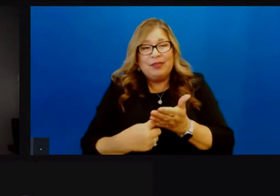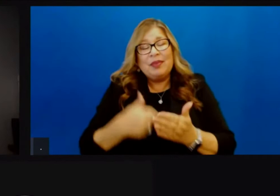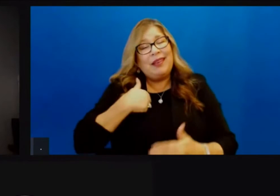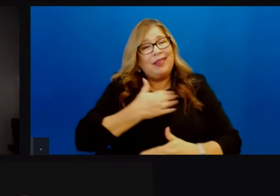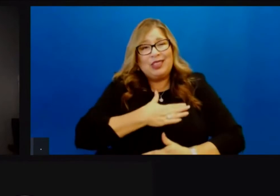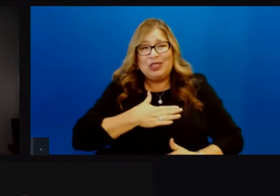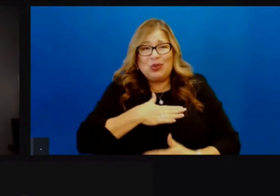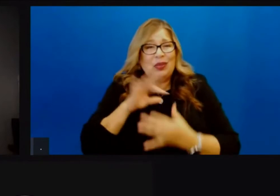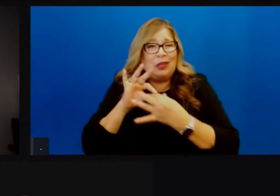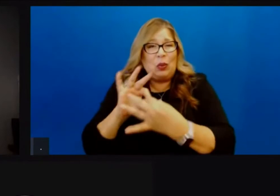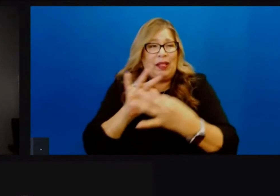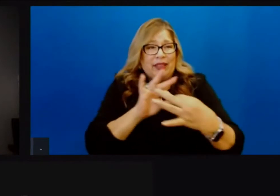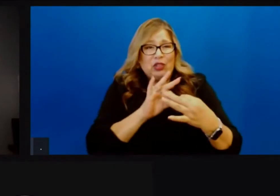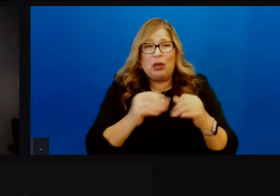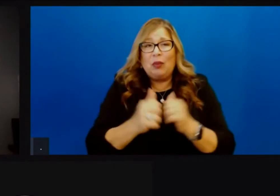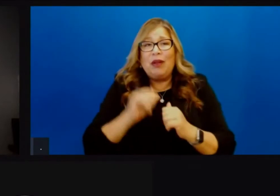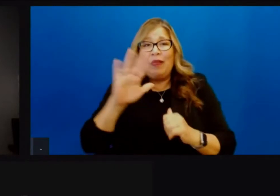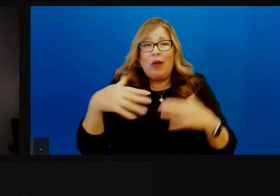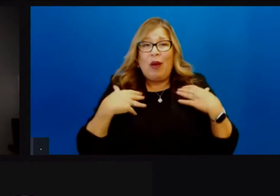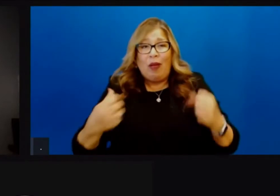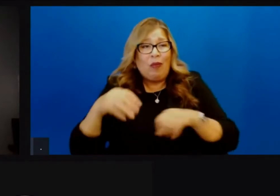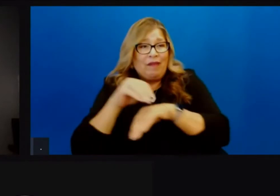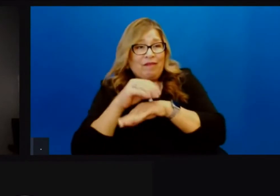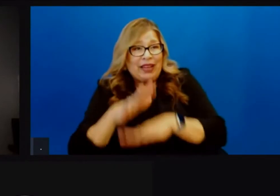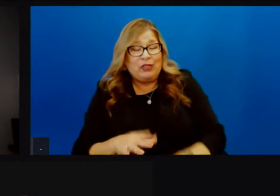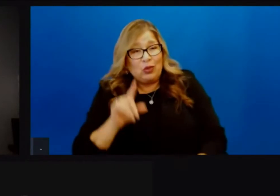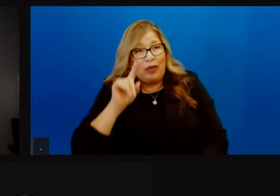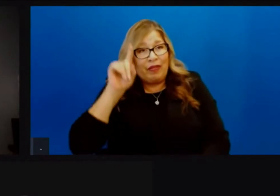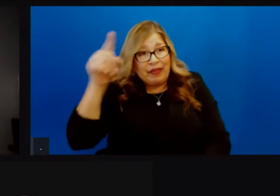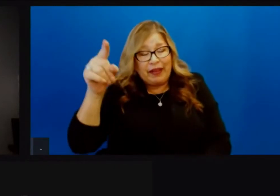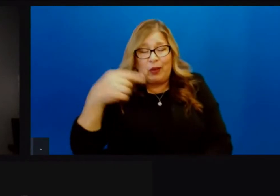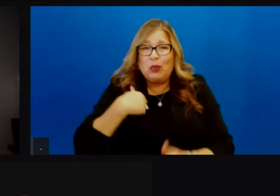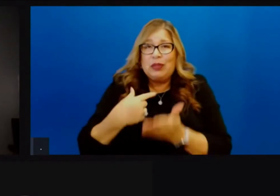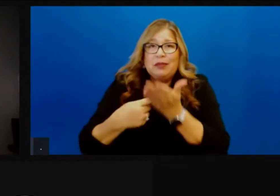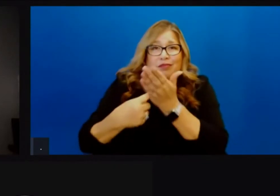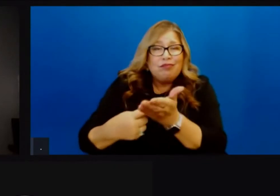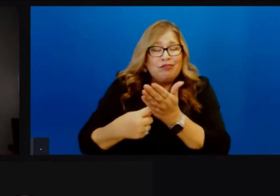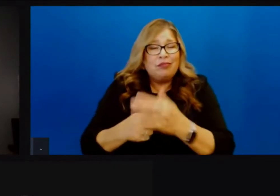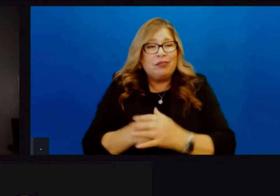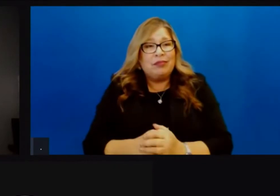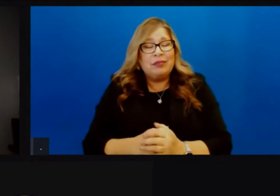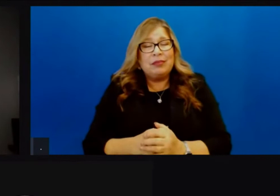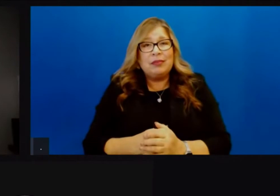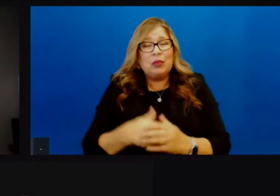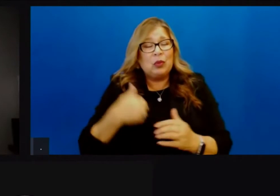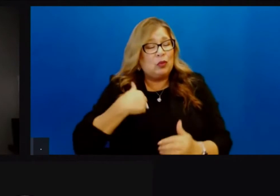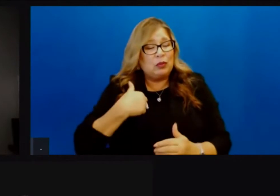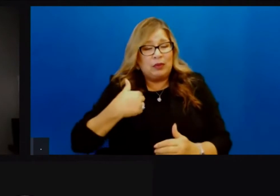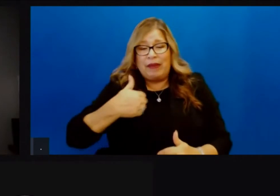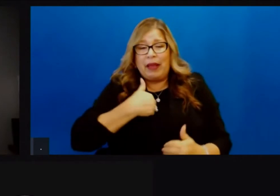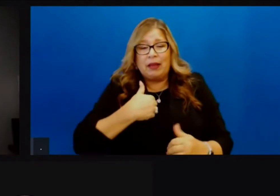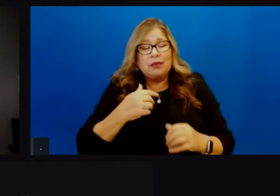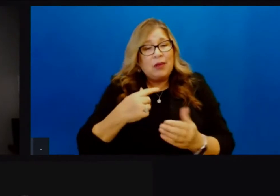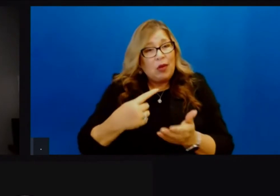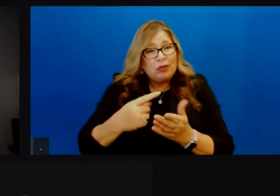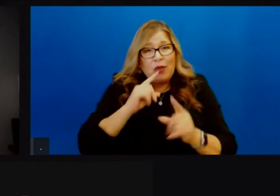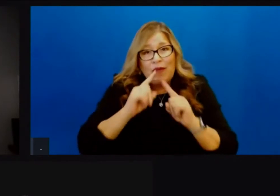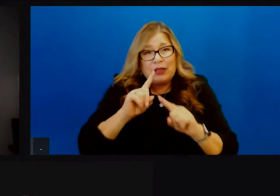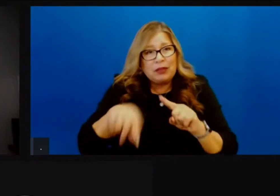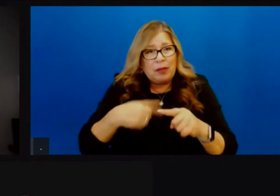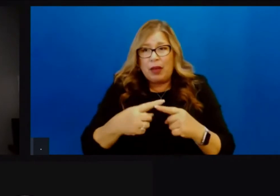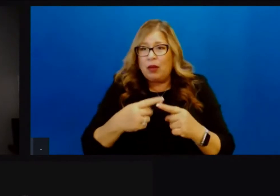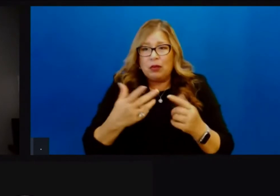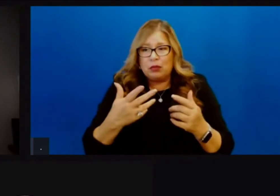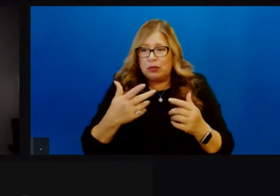relationships with some of their key health advisors there, and the conversations about how we're heading together, I think,